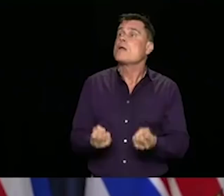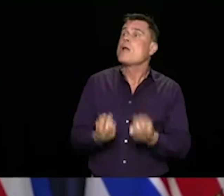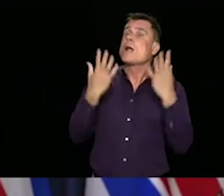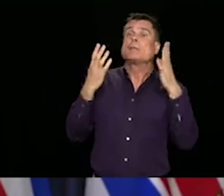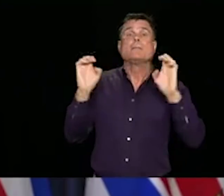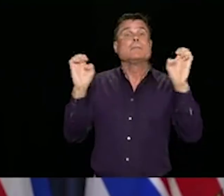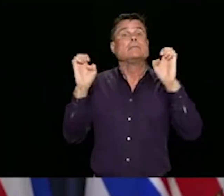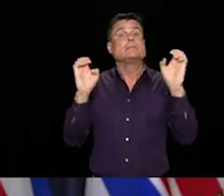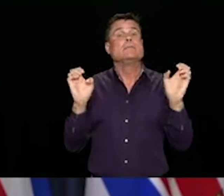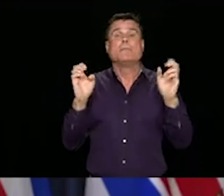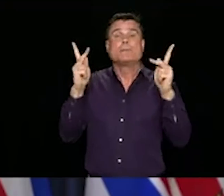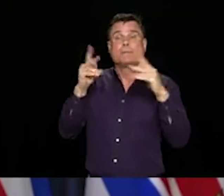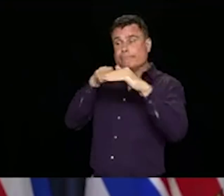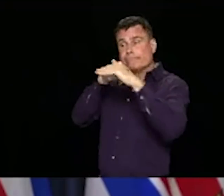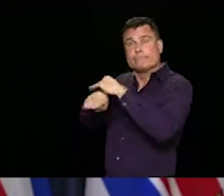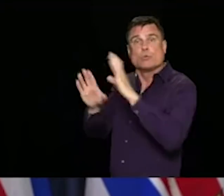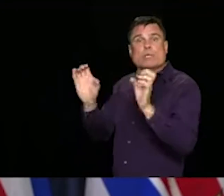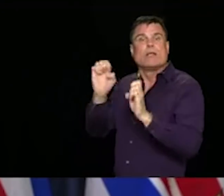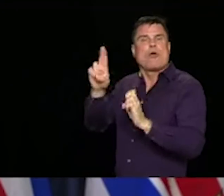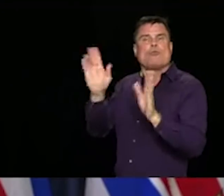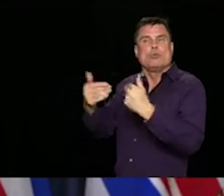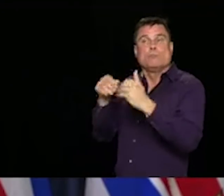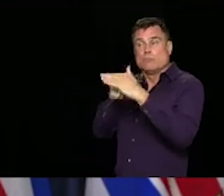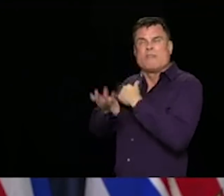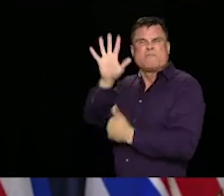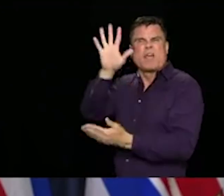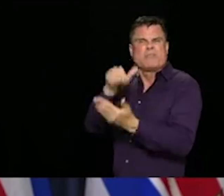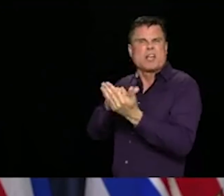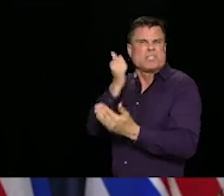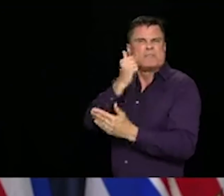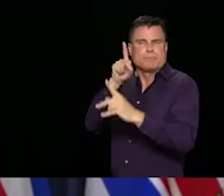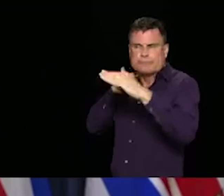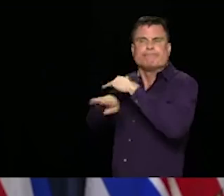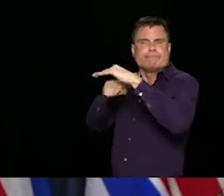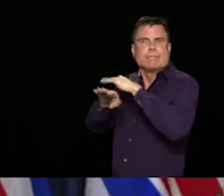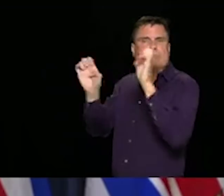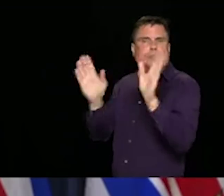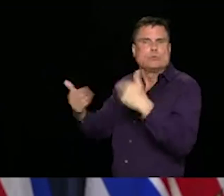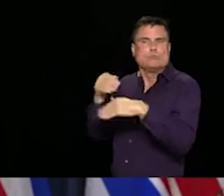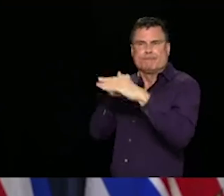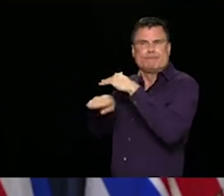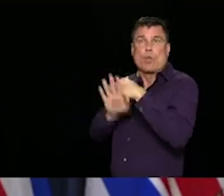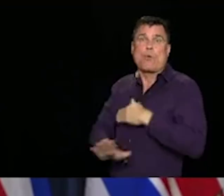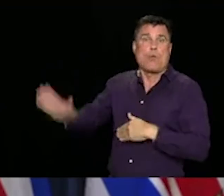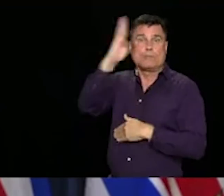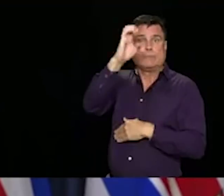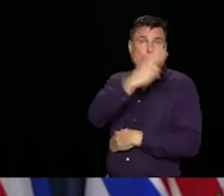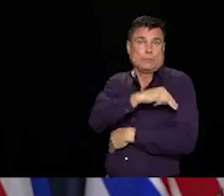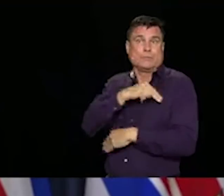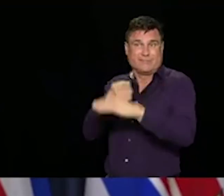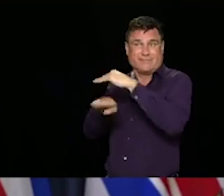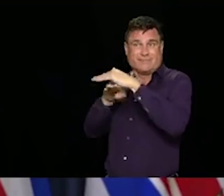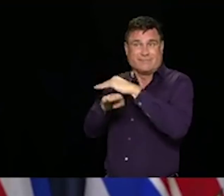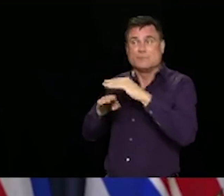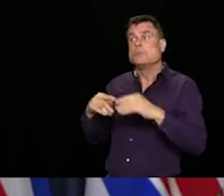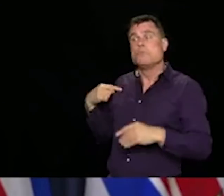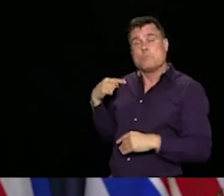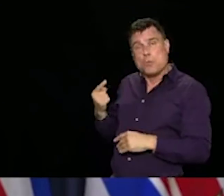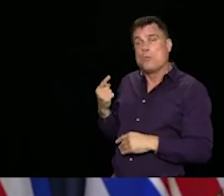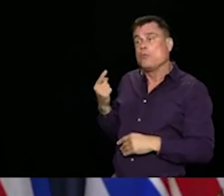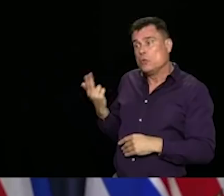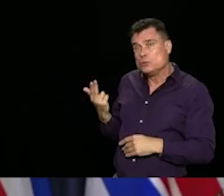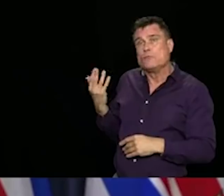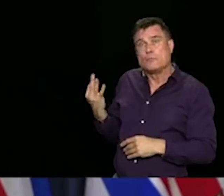5,101 visits. On Thursday, 4,844 visits. On Friday, 5,102 visits. On Saturday, which are